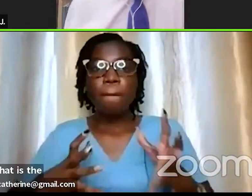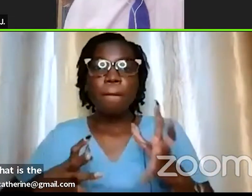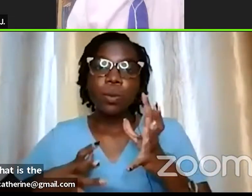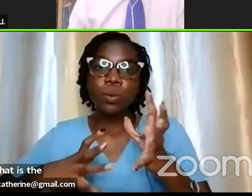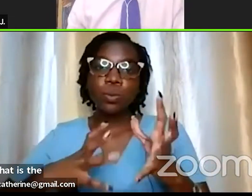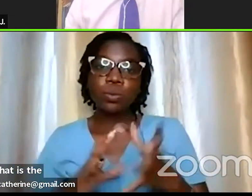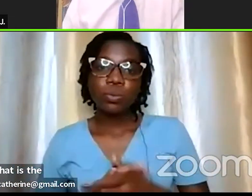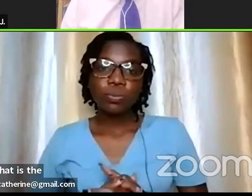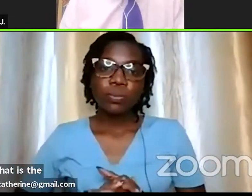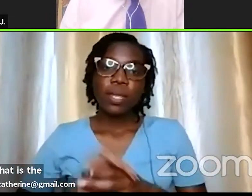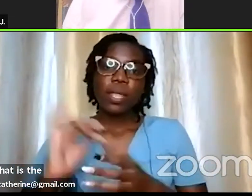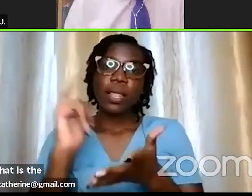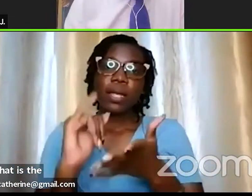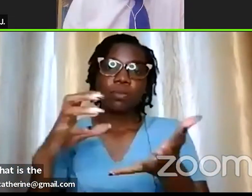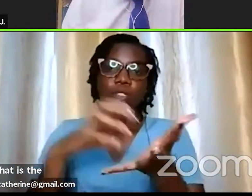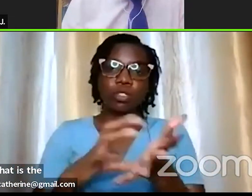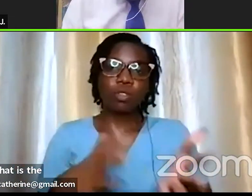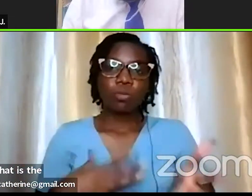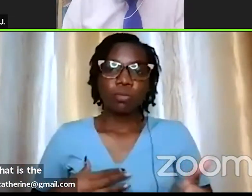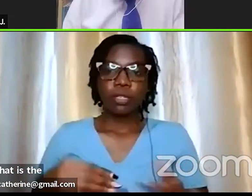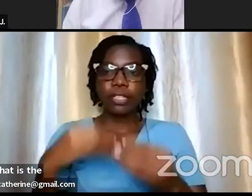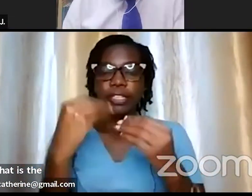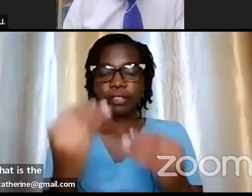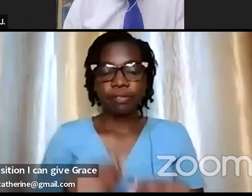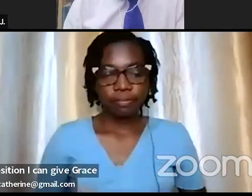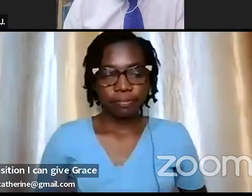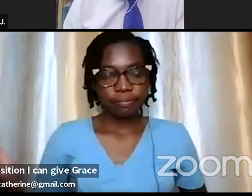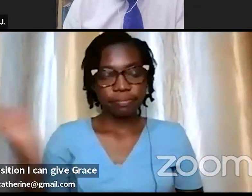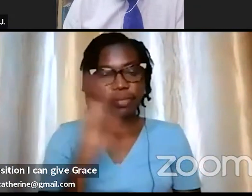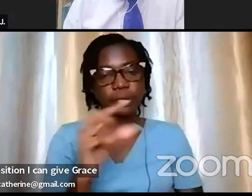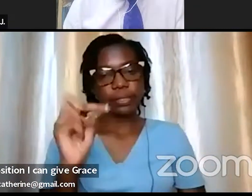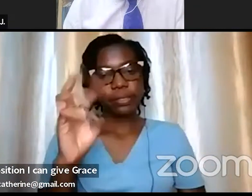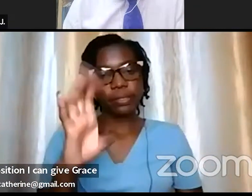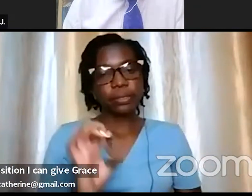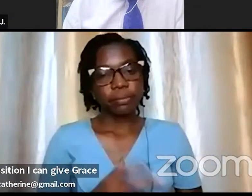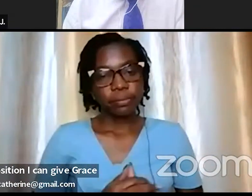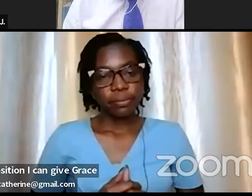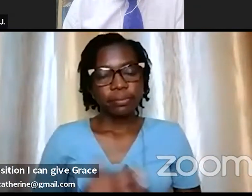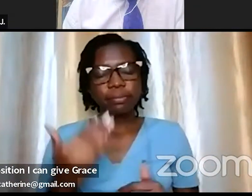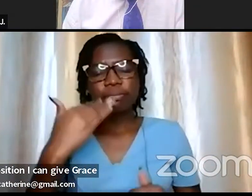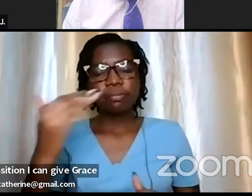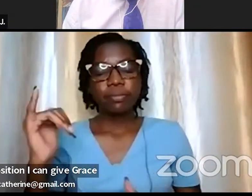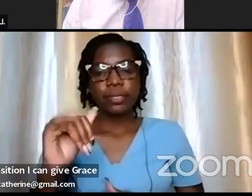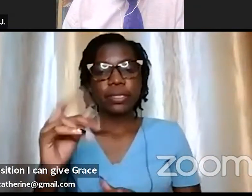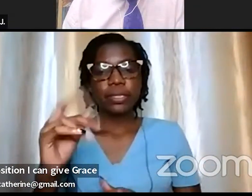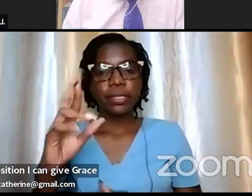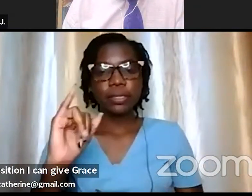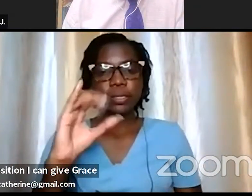the position I can give Grace. Thank you for that, Richard.